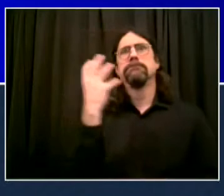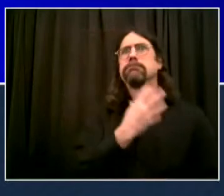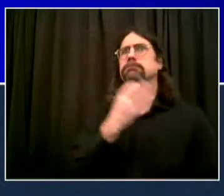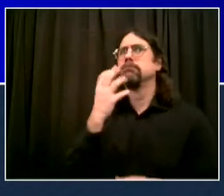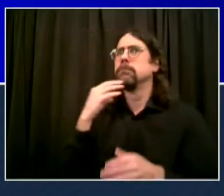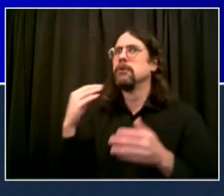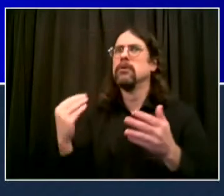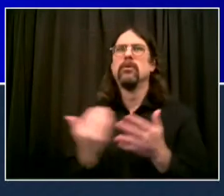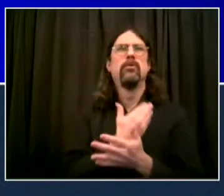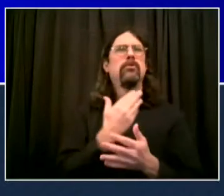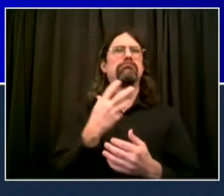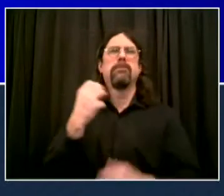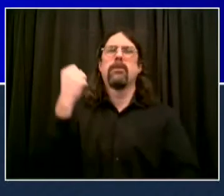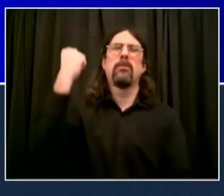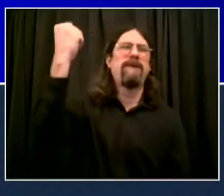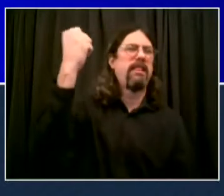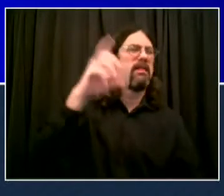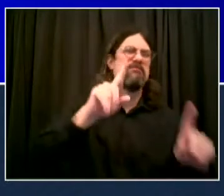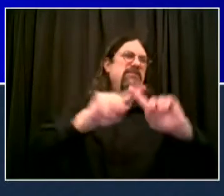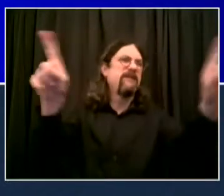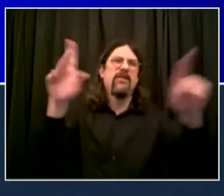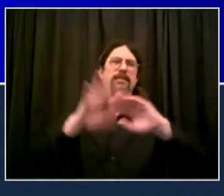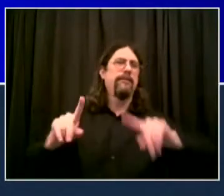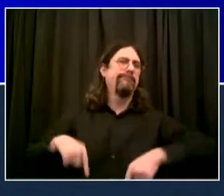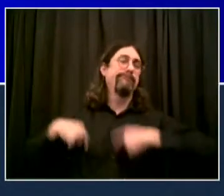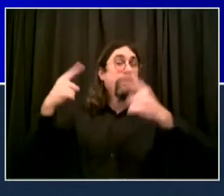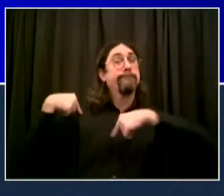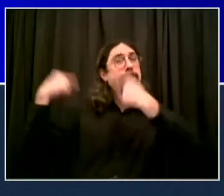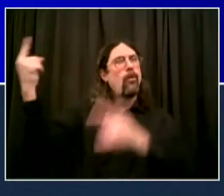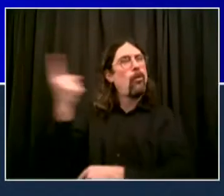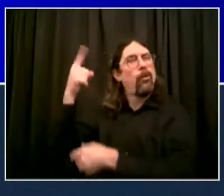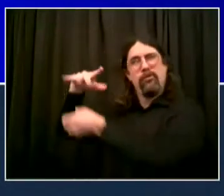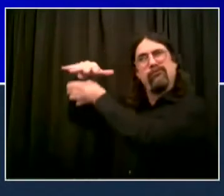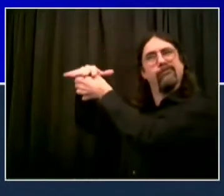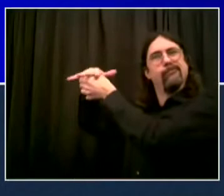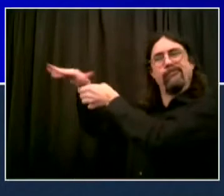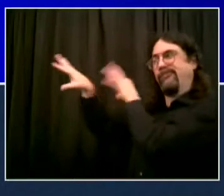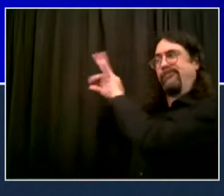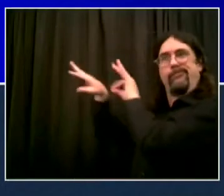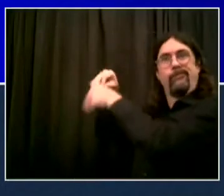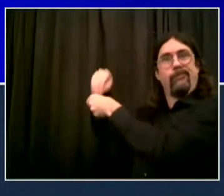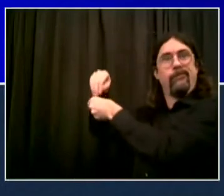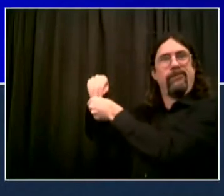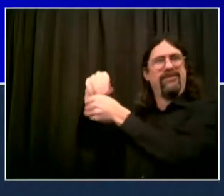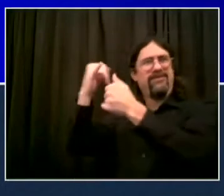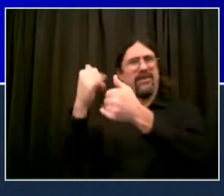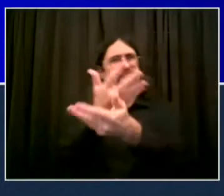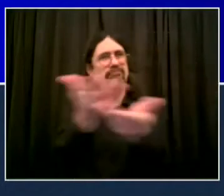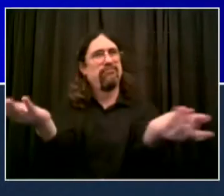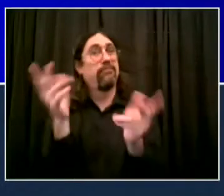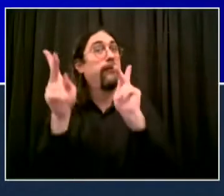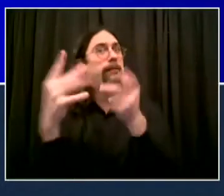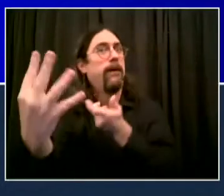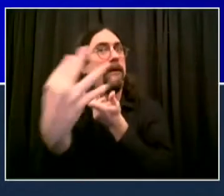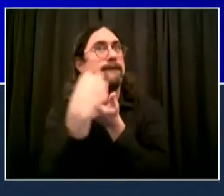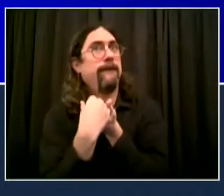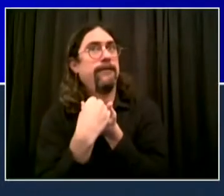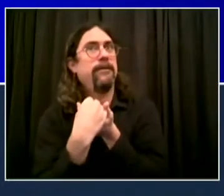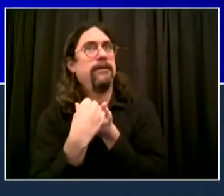the right leader. And that's going to, I think, help in a myriad of ways. It's going to improve dialogue. It's going to